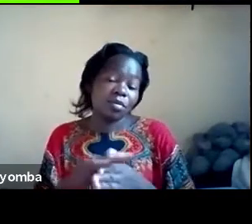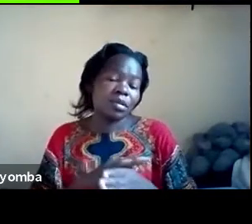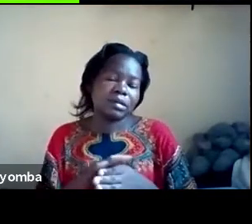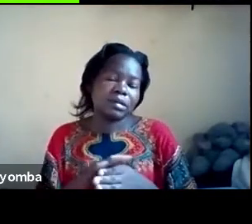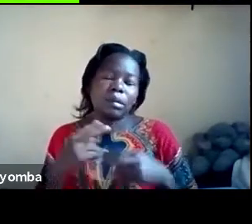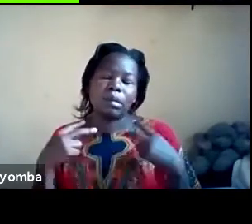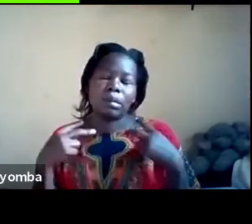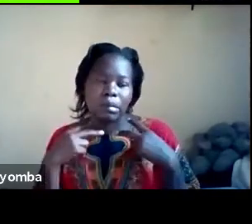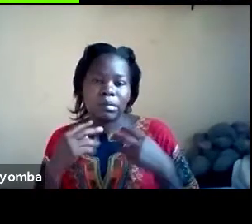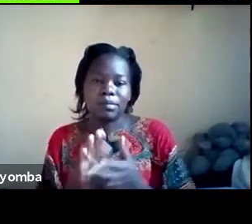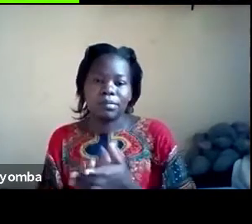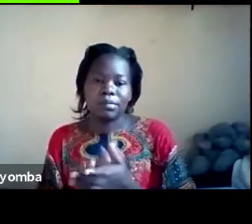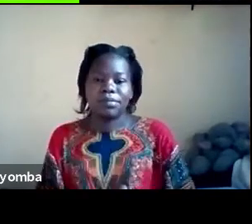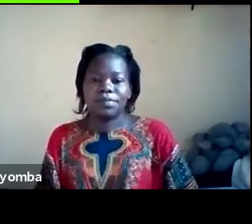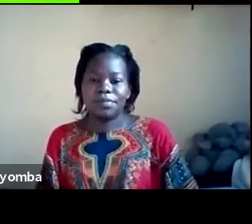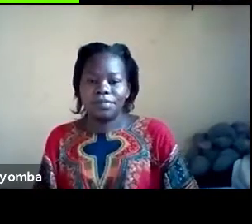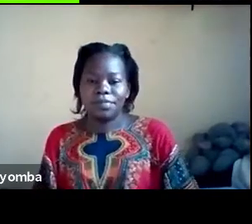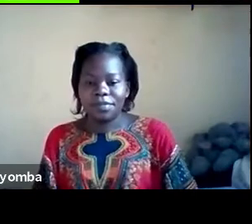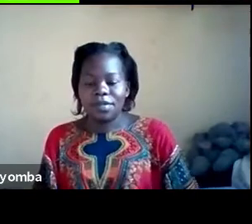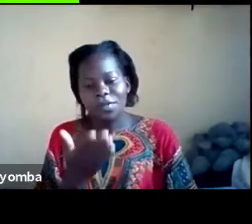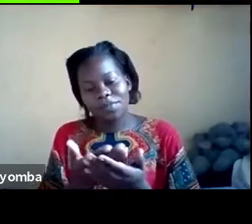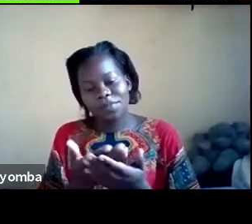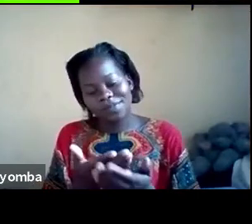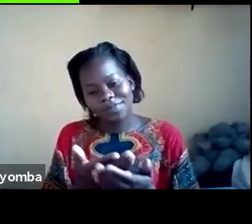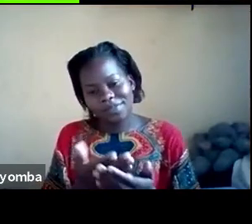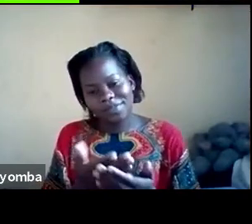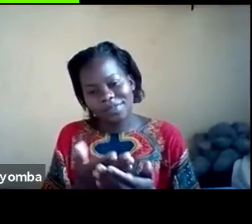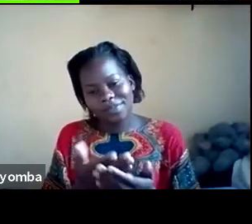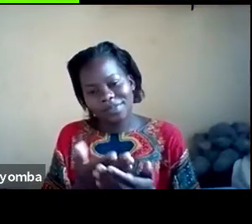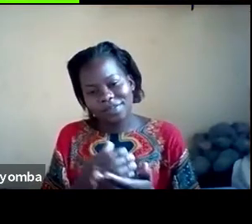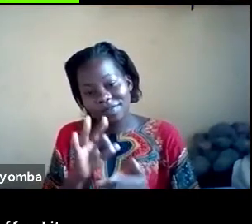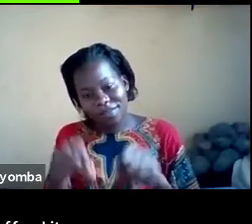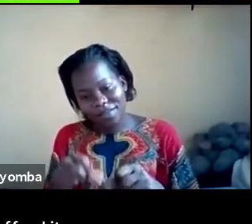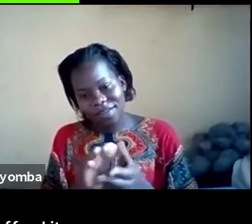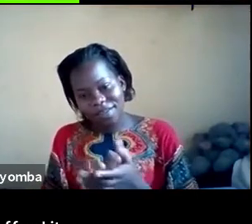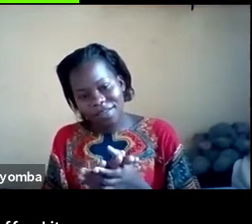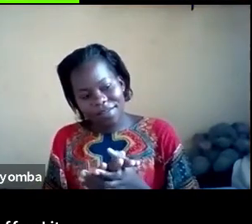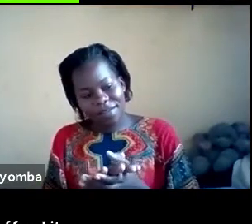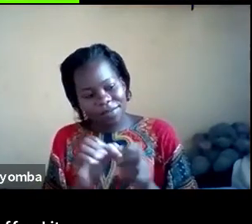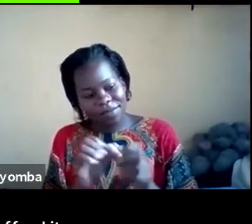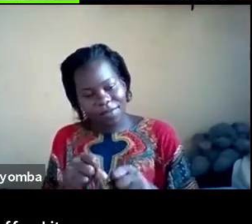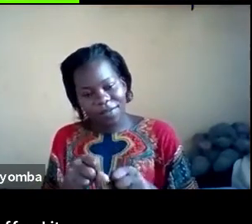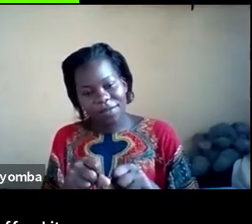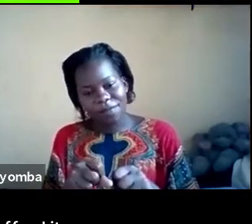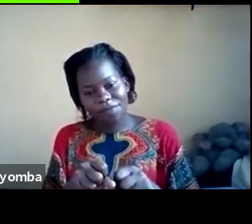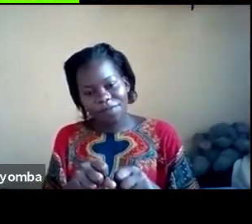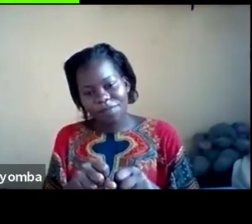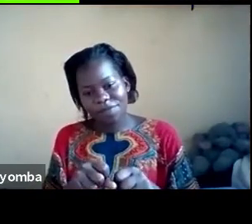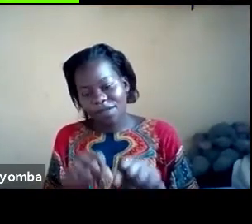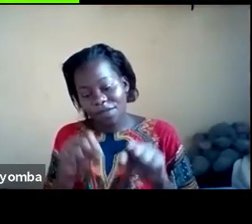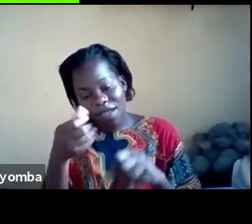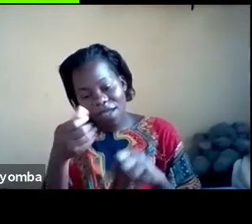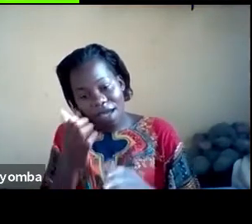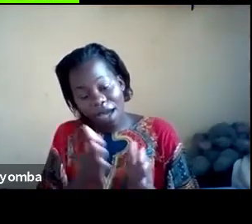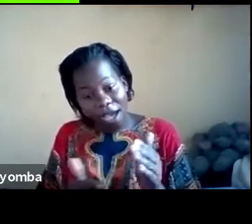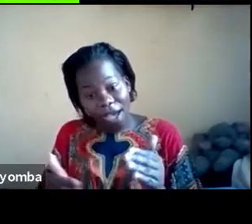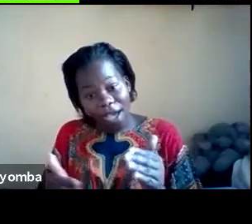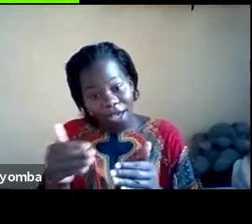please, please, please, if you can, and you can afford it, or you can have access to it, get vaccinated. Let's get back ourselves